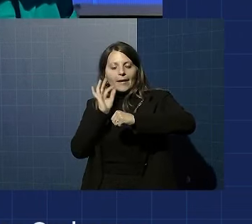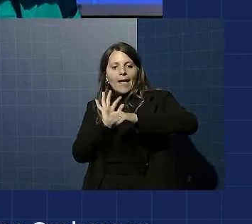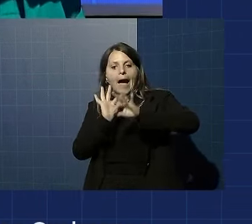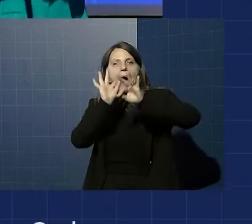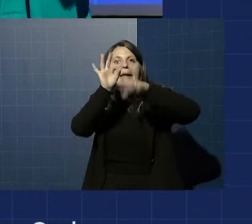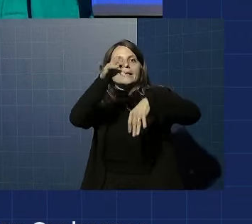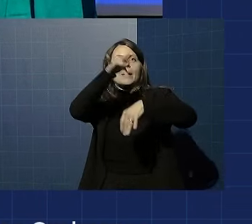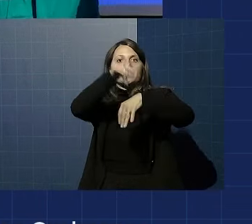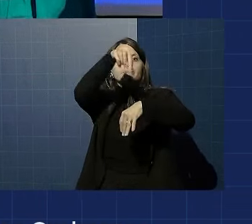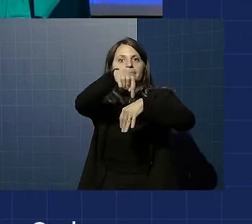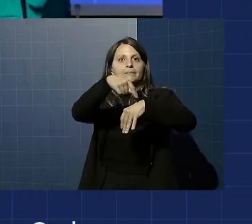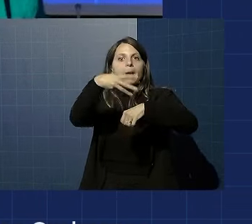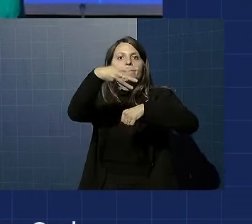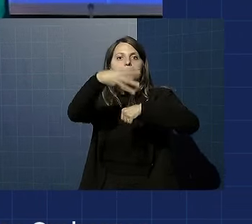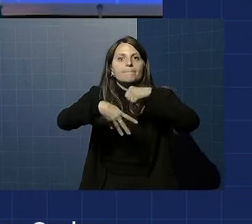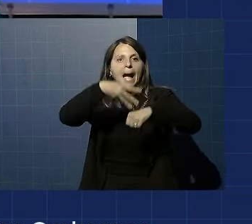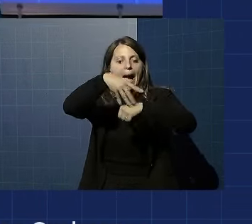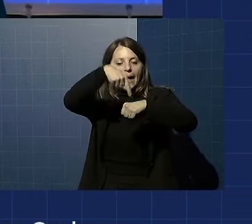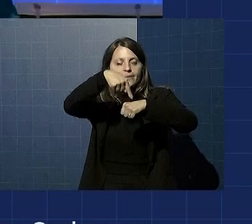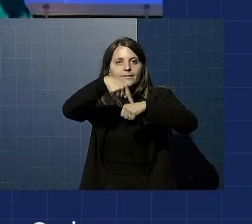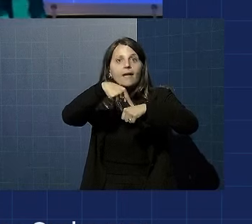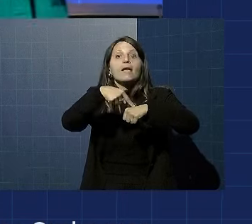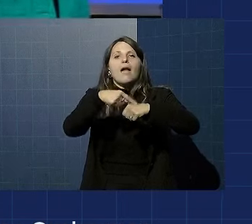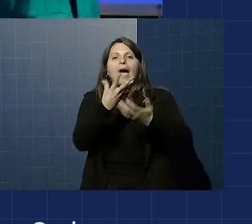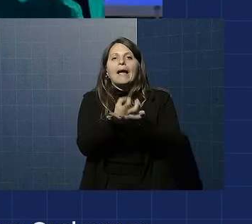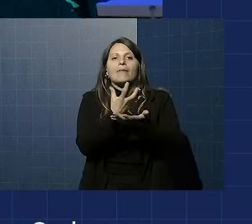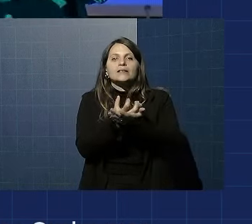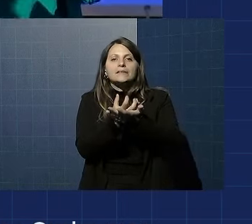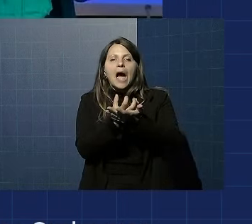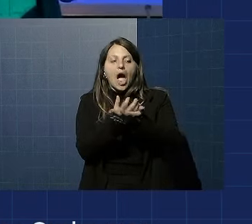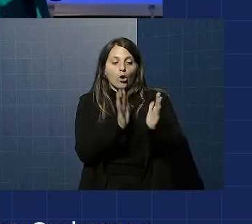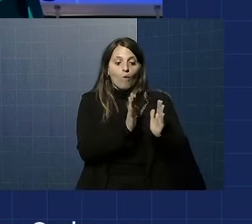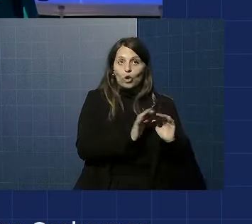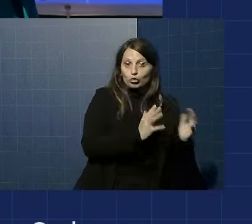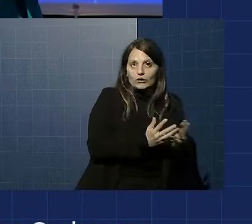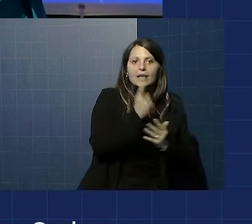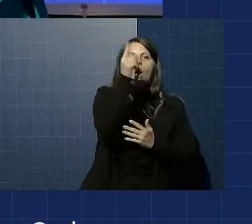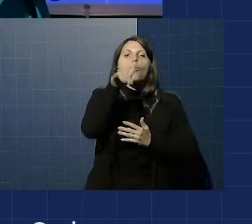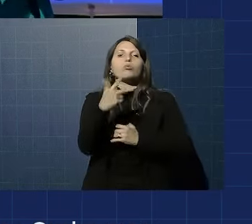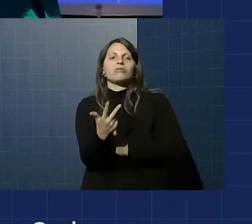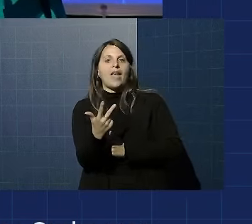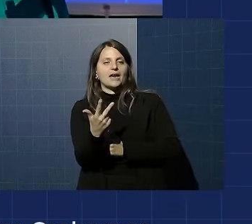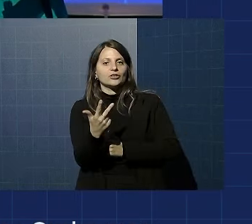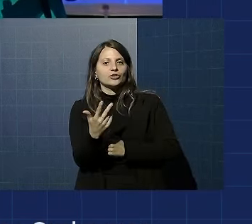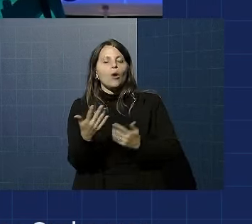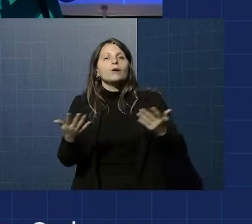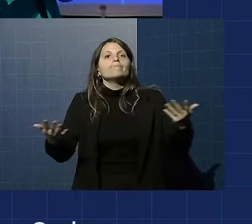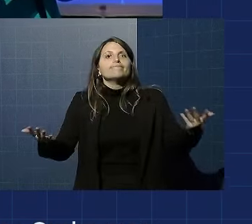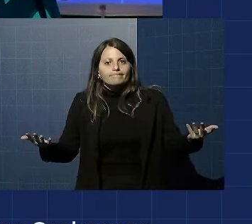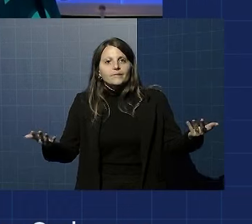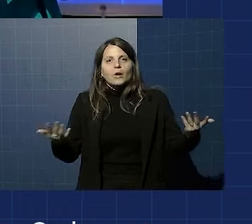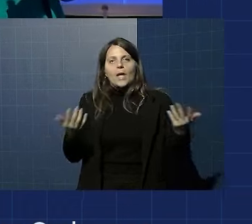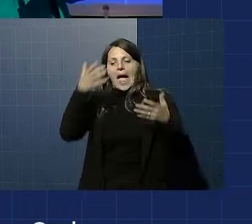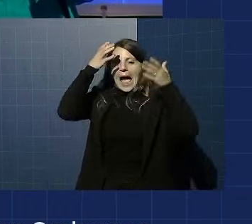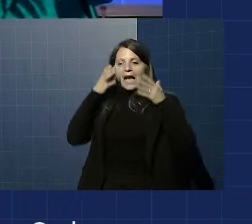be considered. And of course, if you put astronauts through a space mission, they will go from 1G gravity